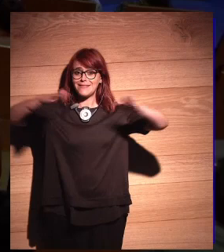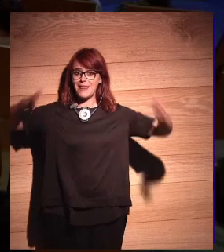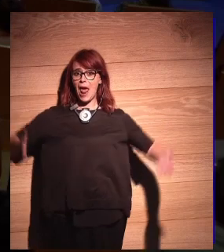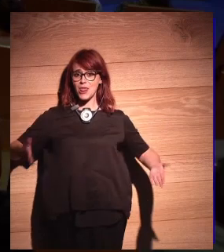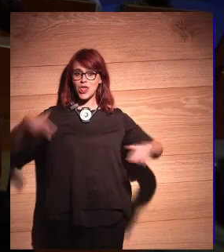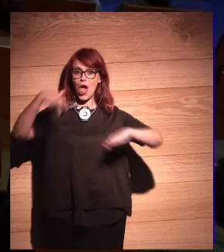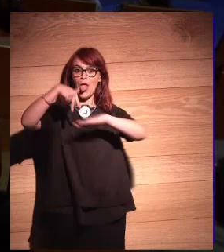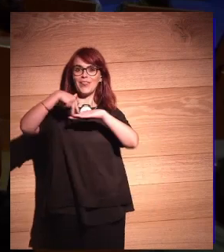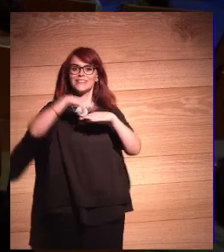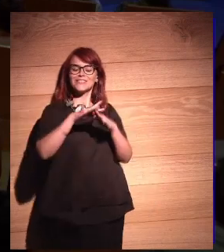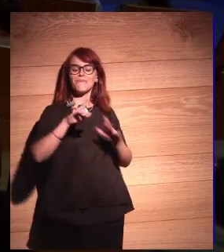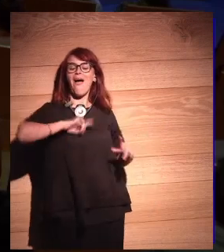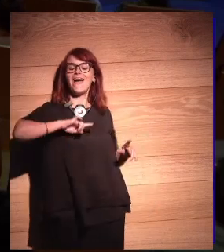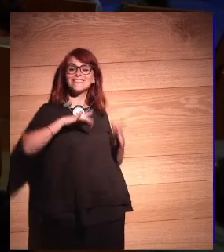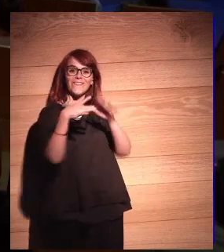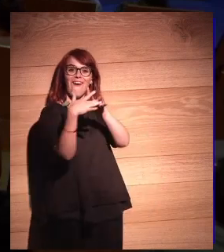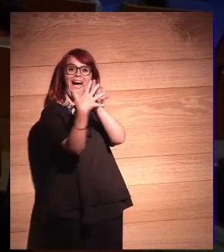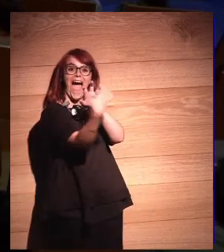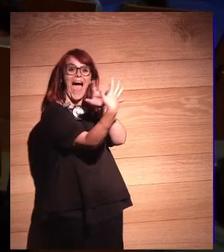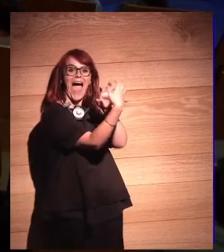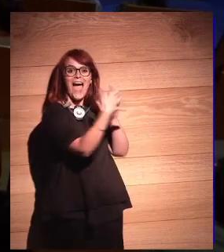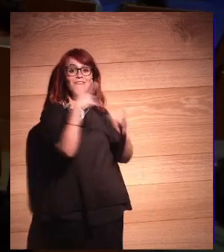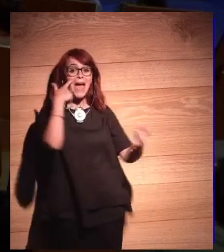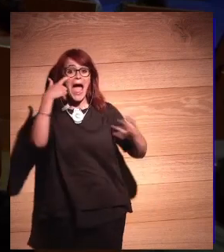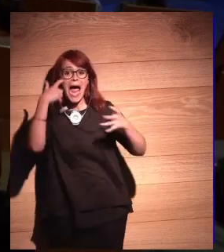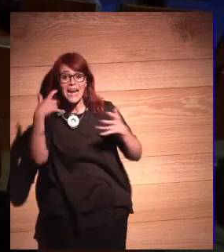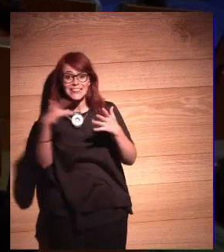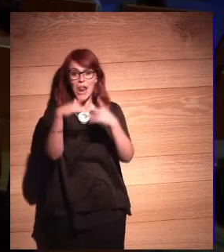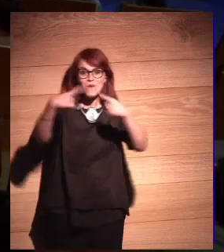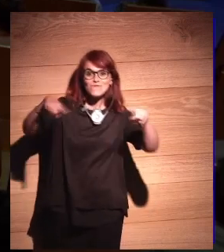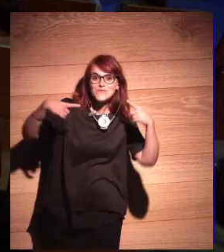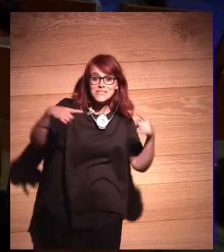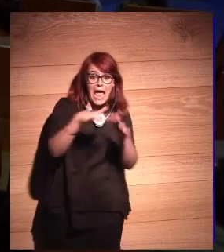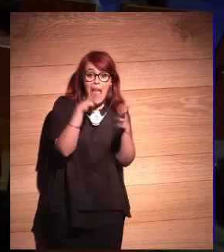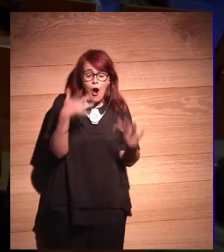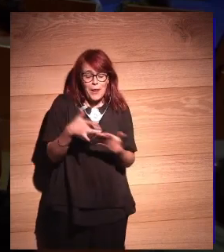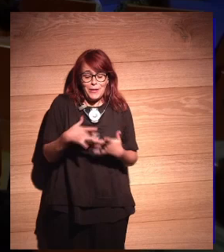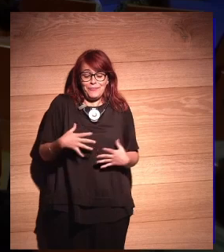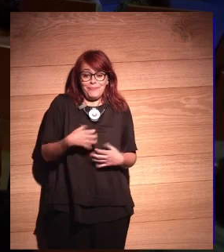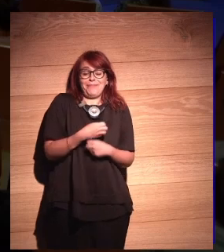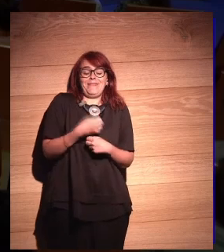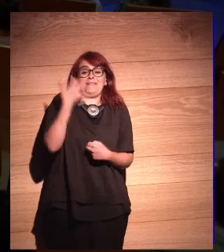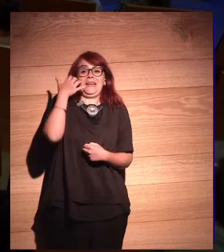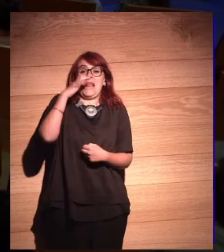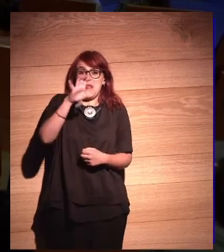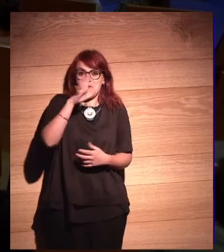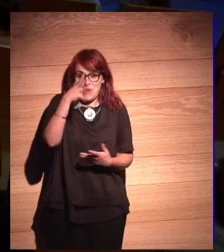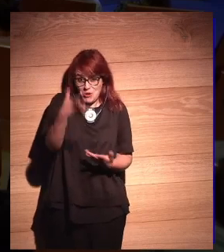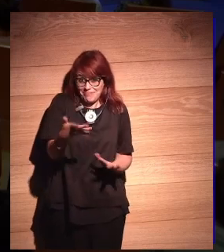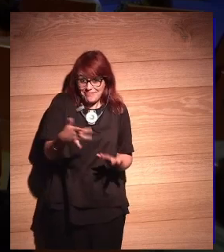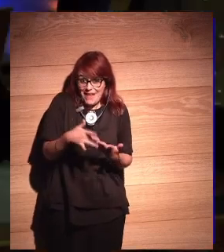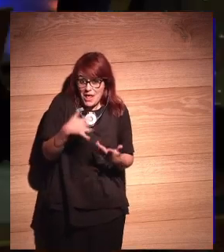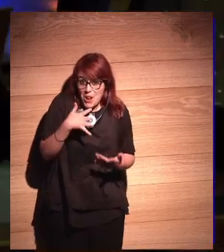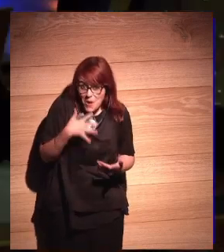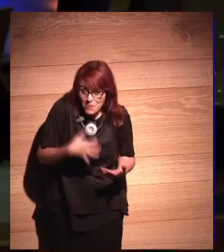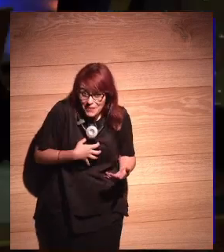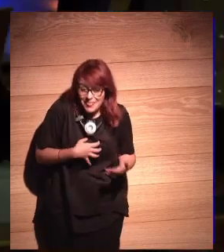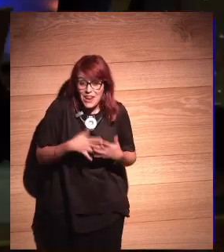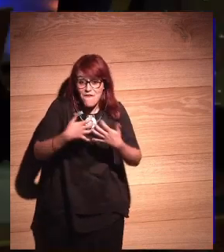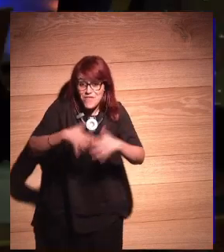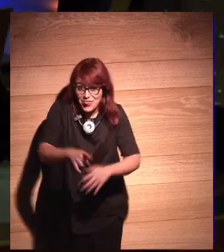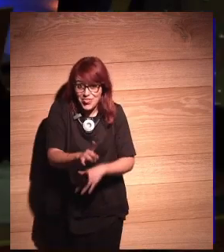connecting. So I definitely feel a little bit weird right now, but I hope we can.